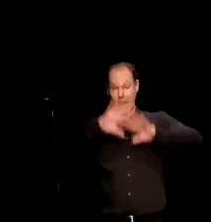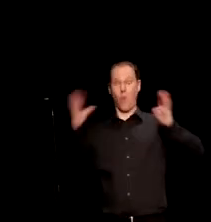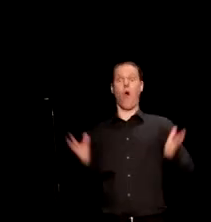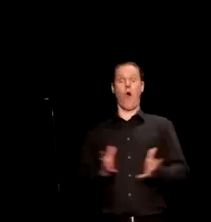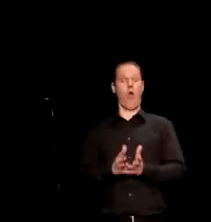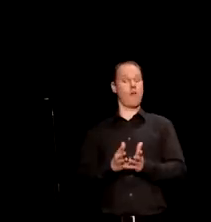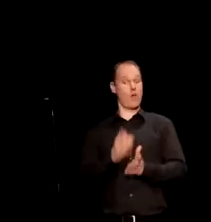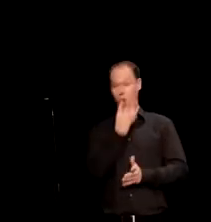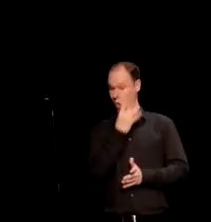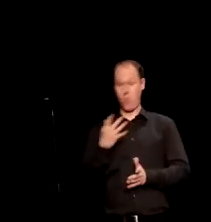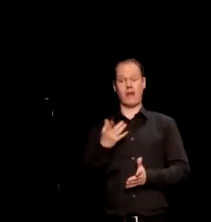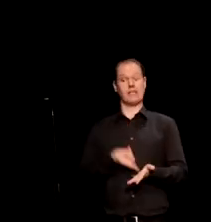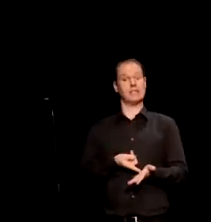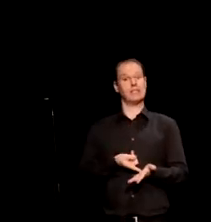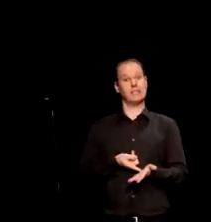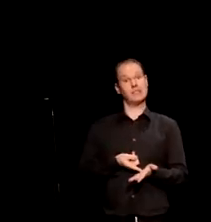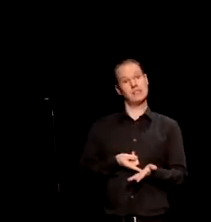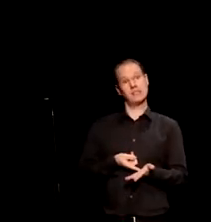world.